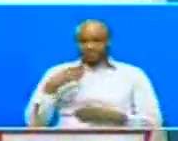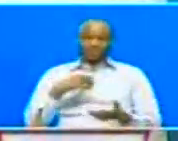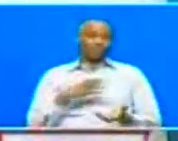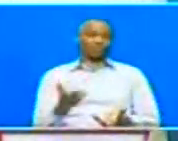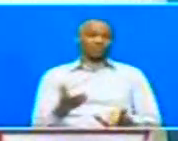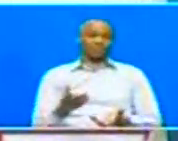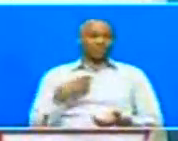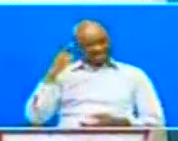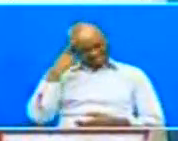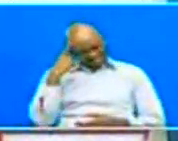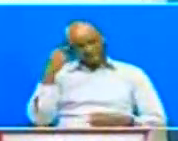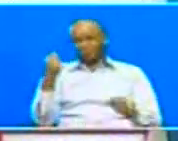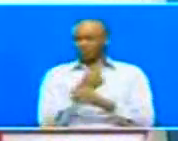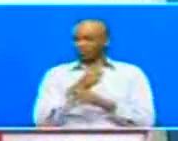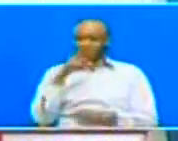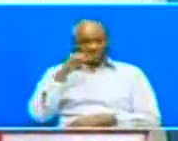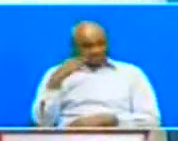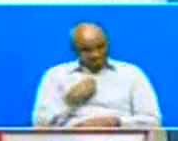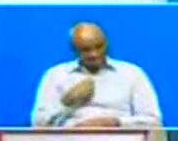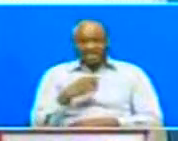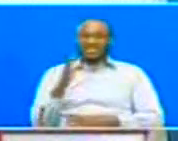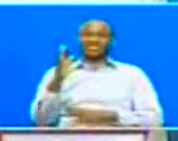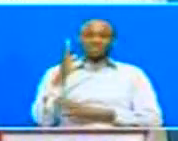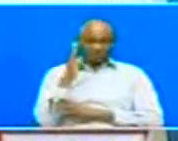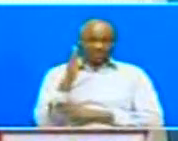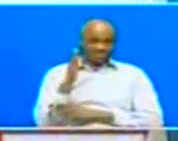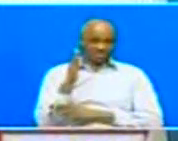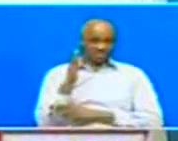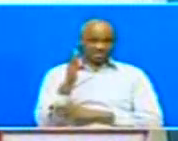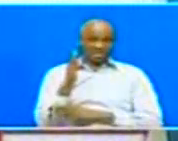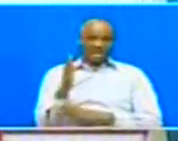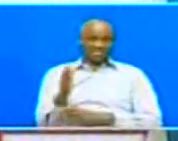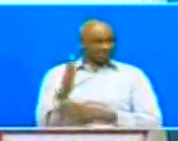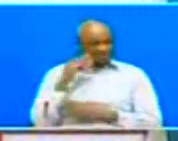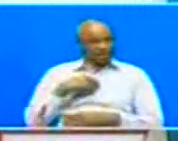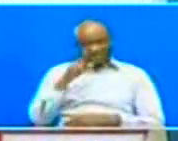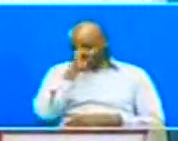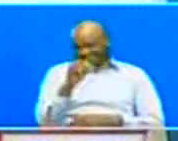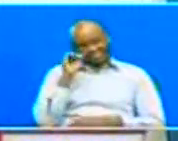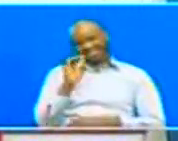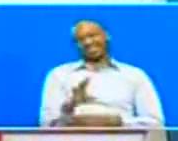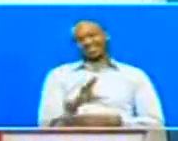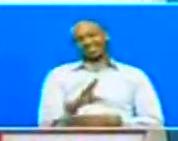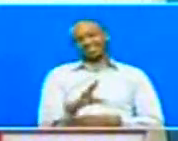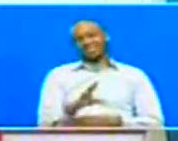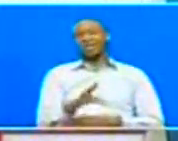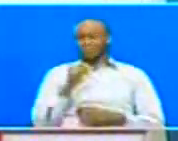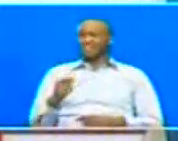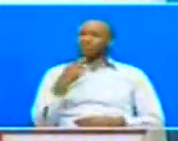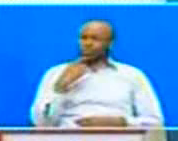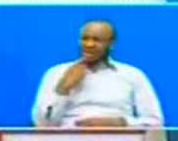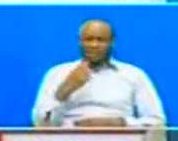So for me, Mheshimiwa, you cannot convince me that our security, you are taking our security seriously. That's because as a Turkana, I am